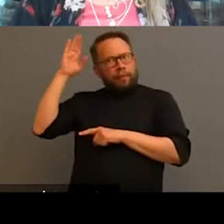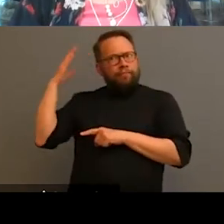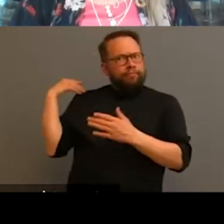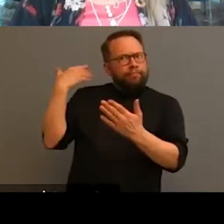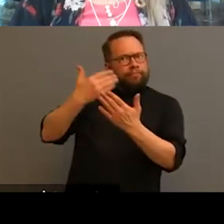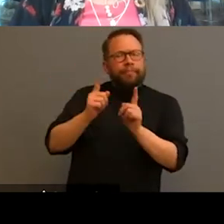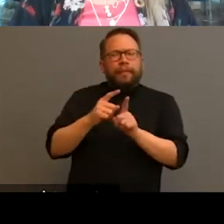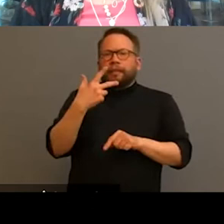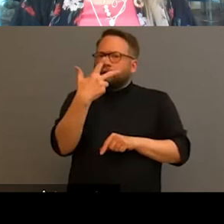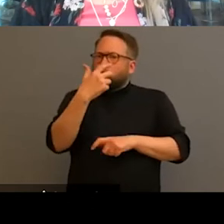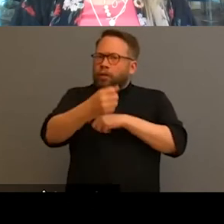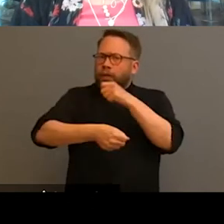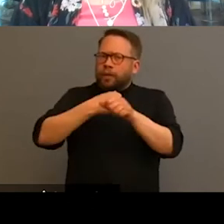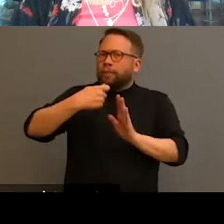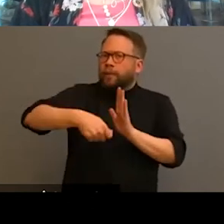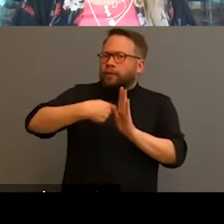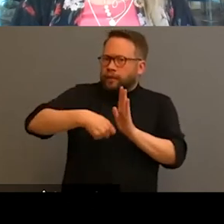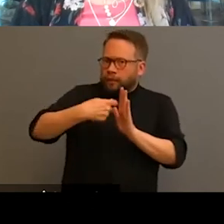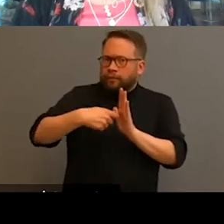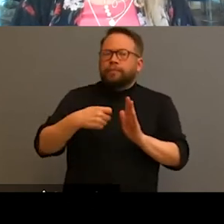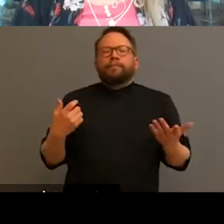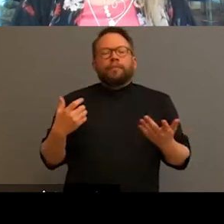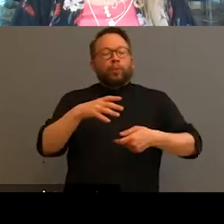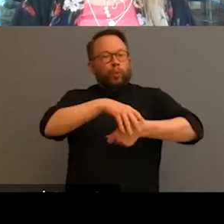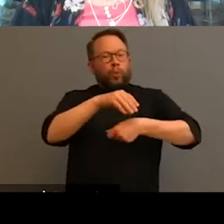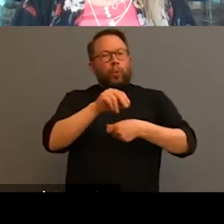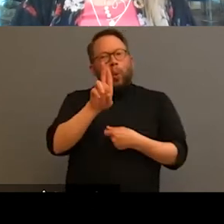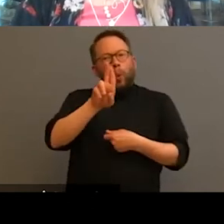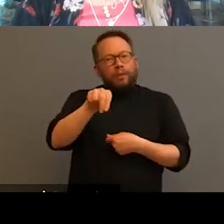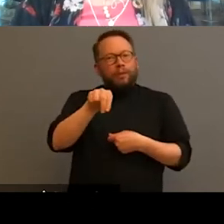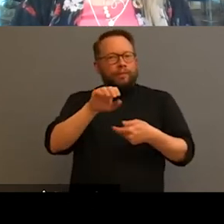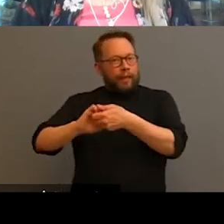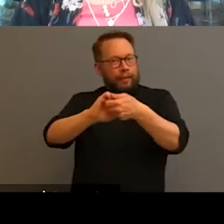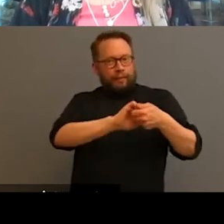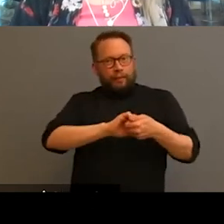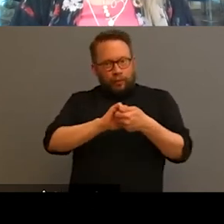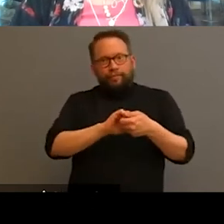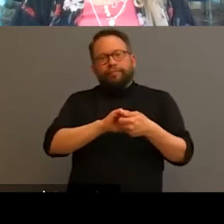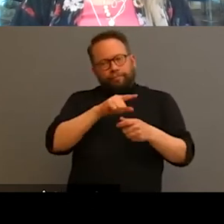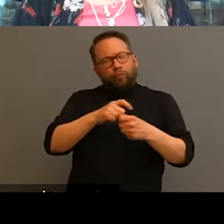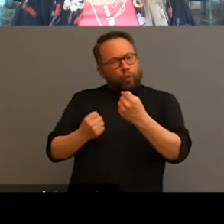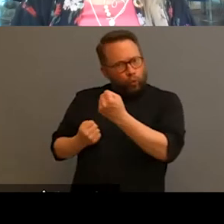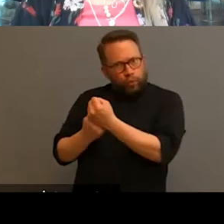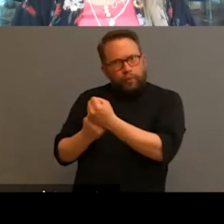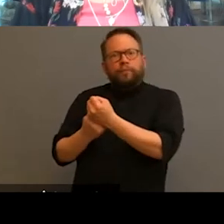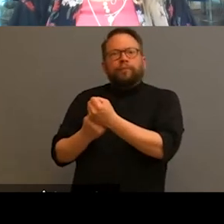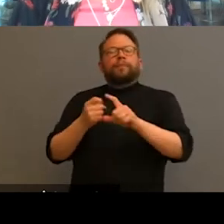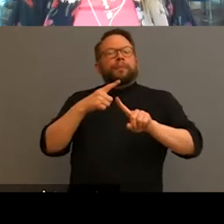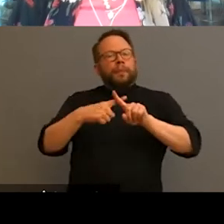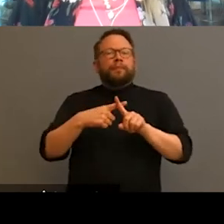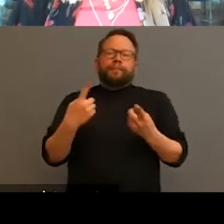Swedish UN Association and funded by the Swedish Inheritance Fund.